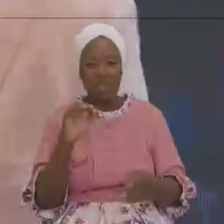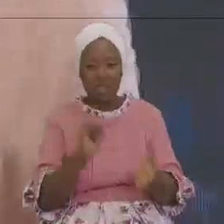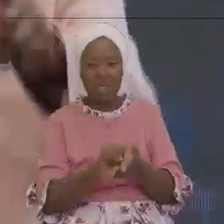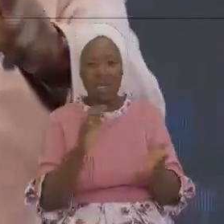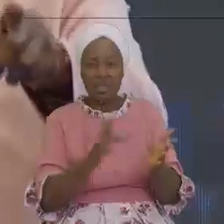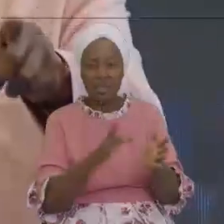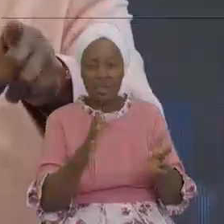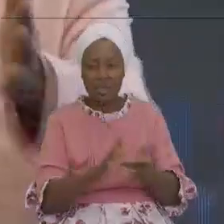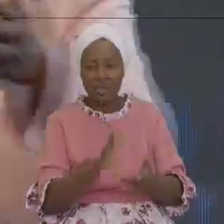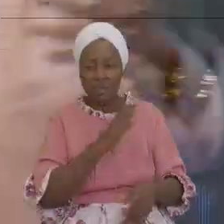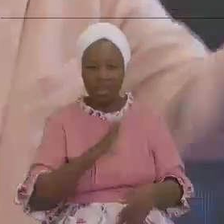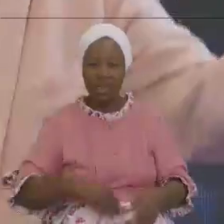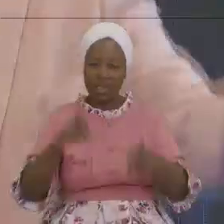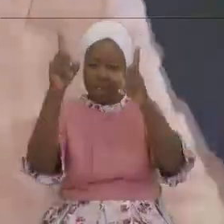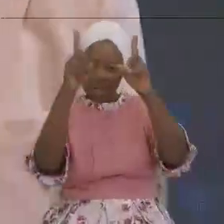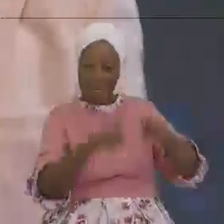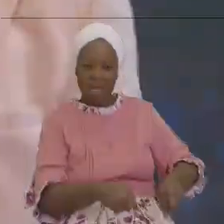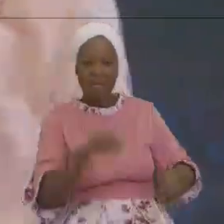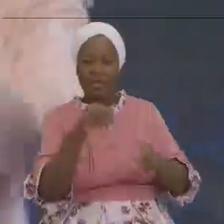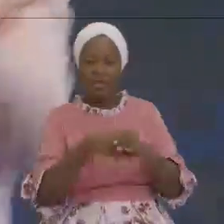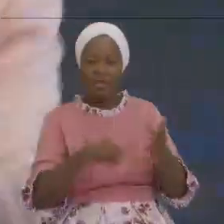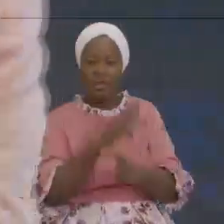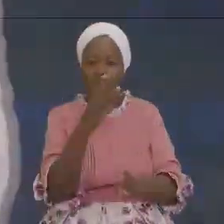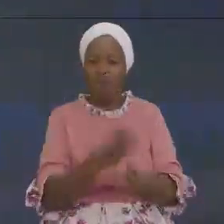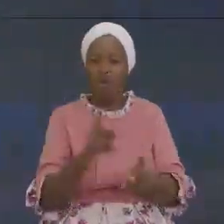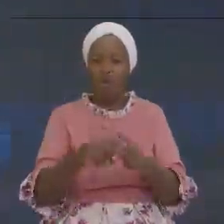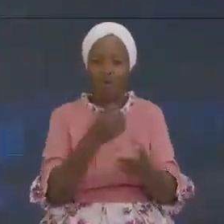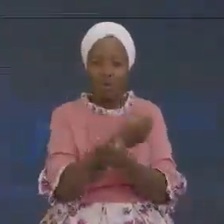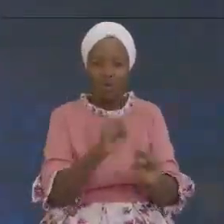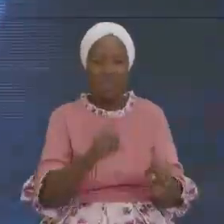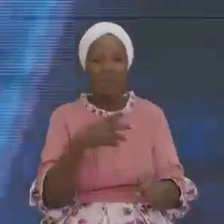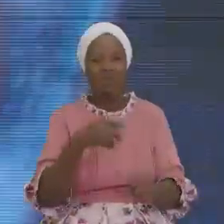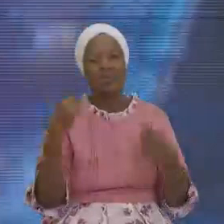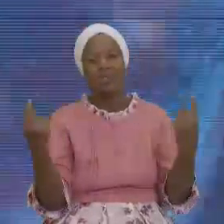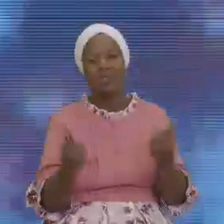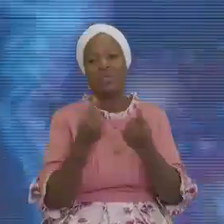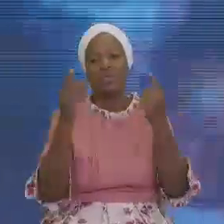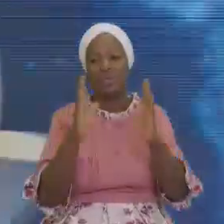came into the world to save sinners.